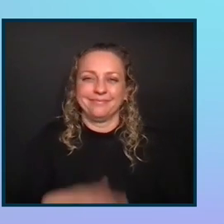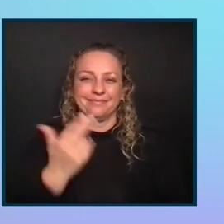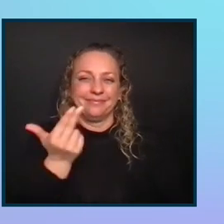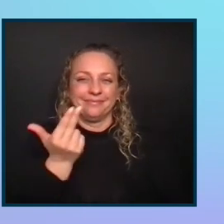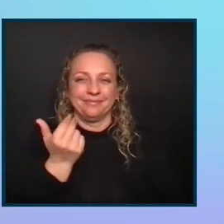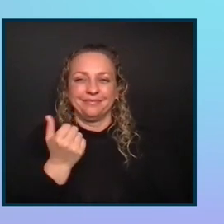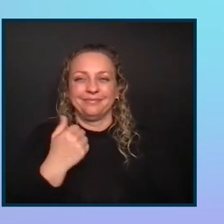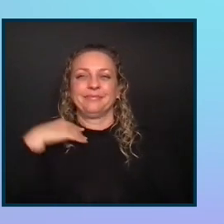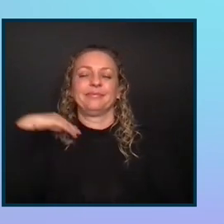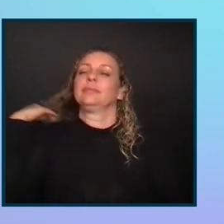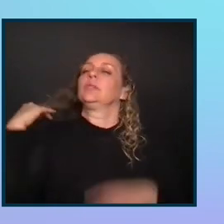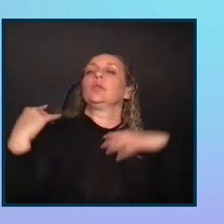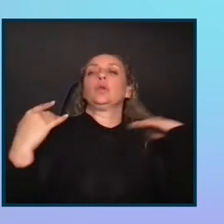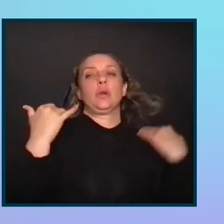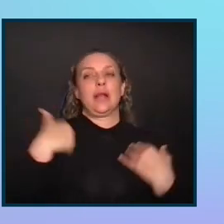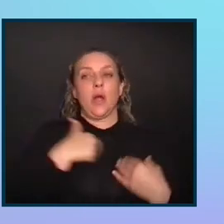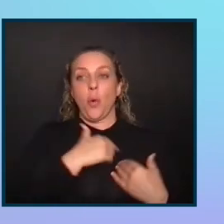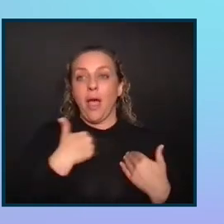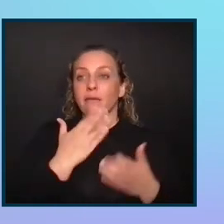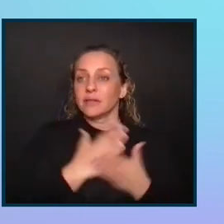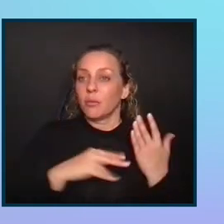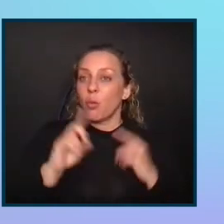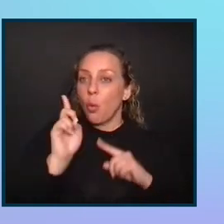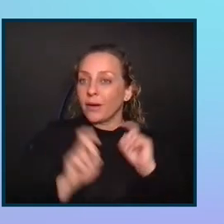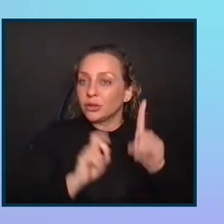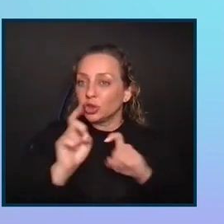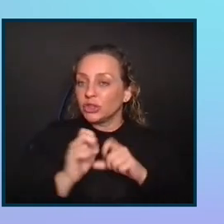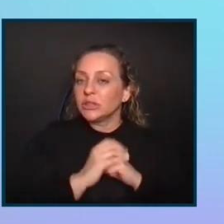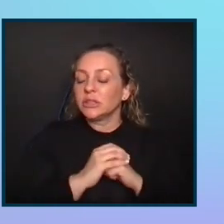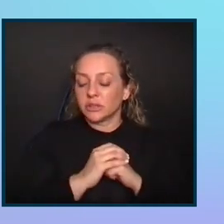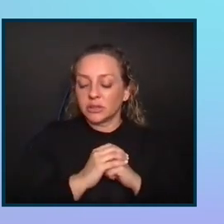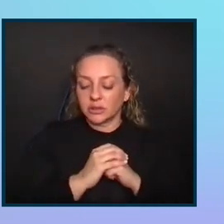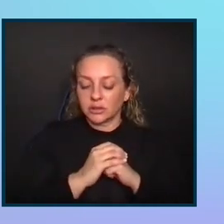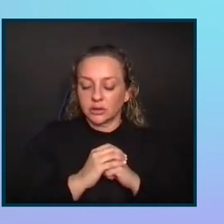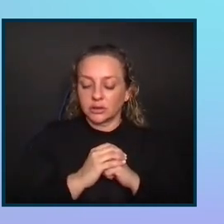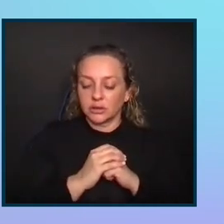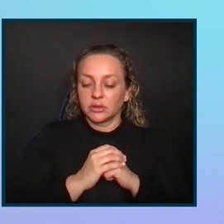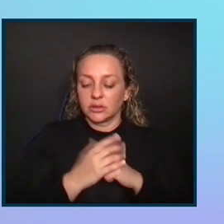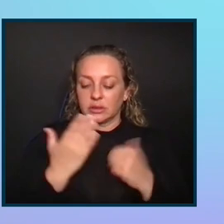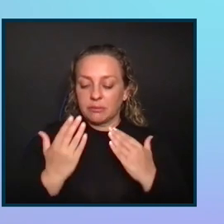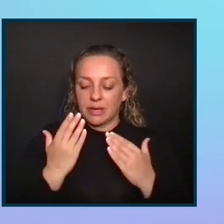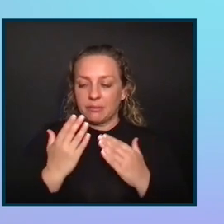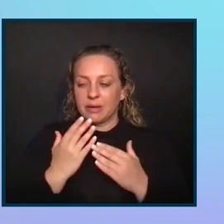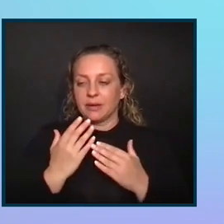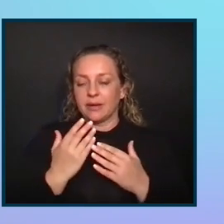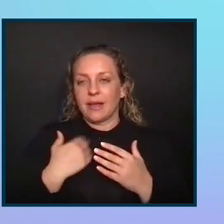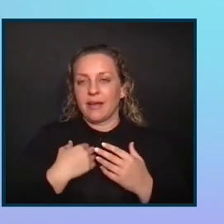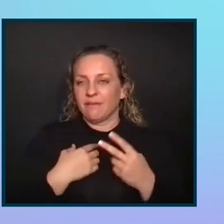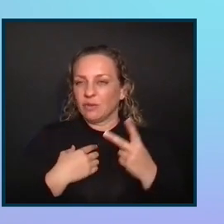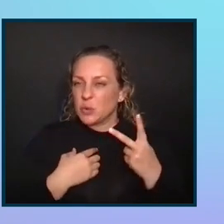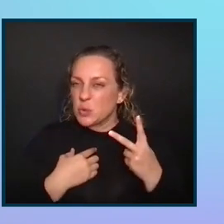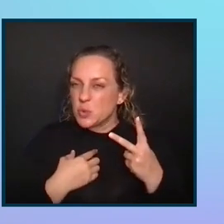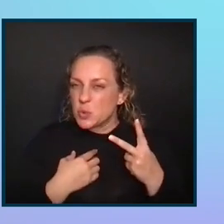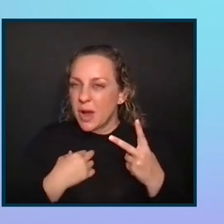All right. We do have some questions. We can maybe get to two, I'm hopeful.